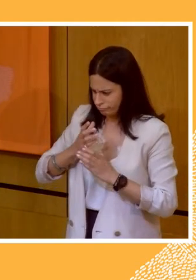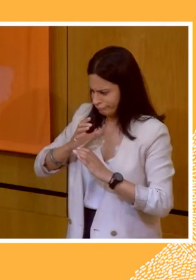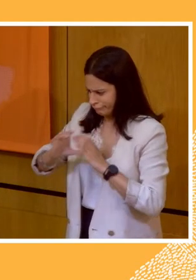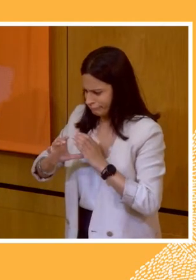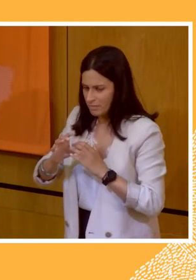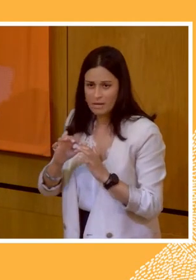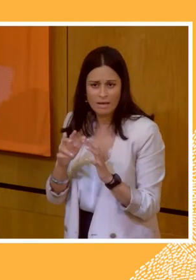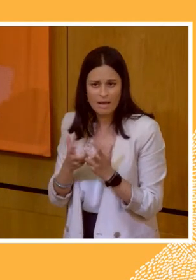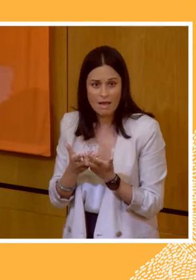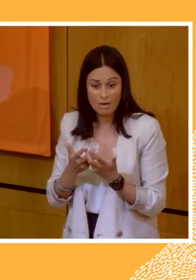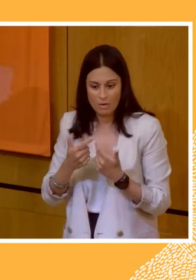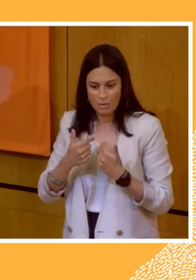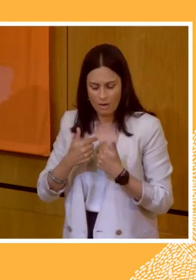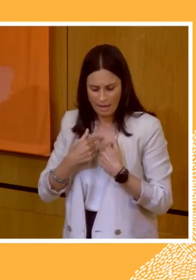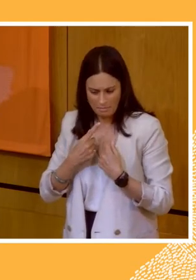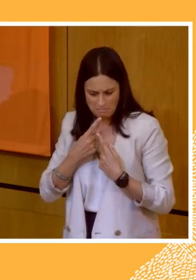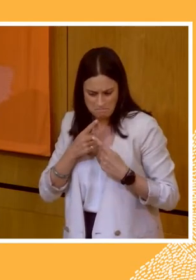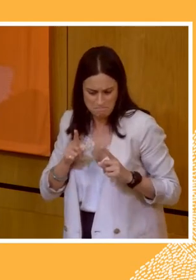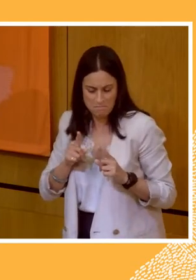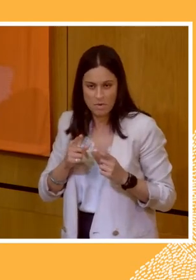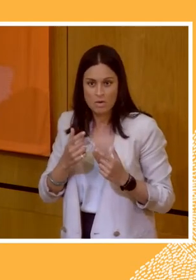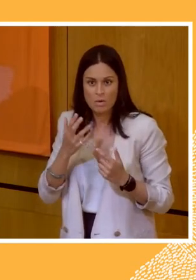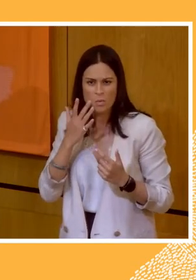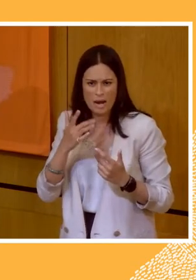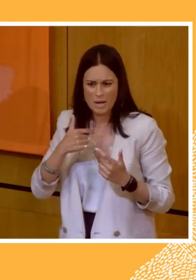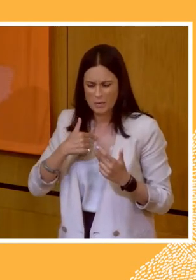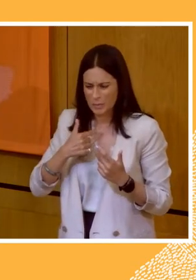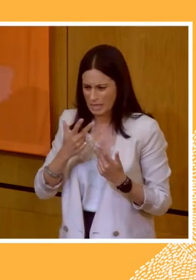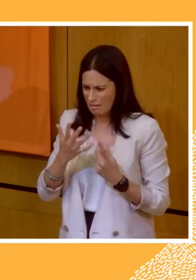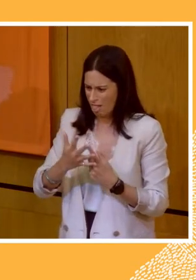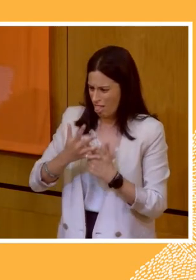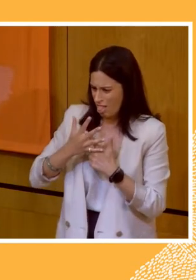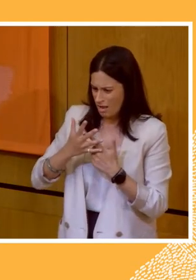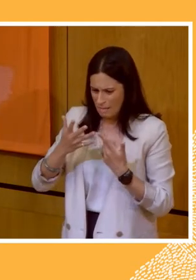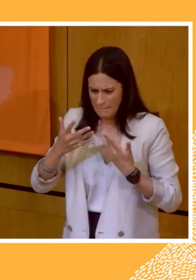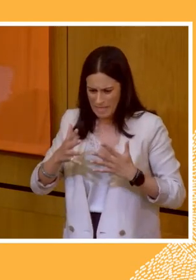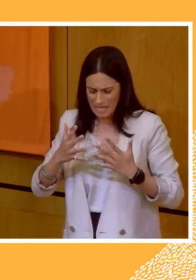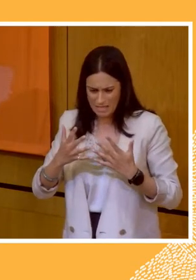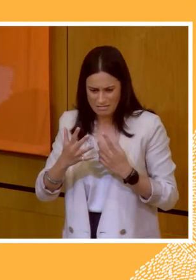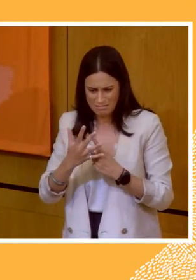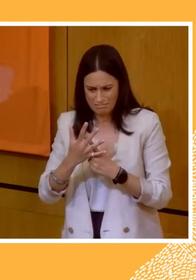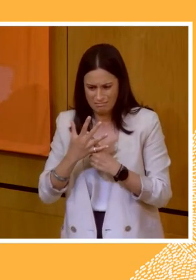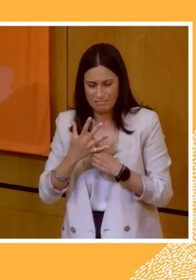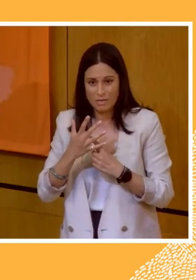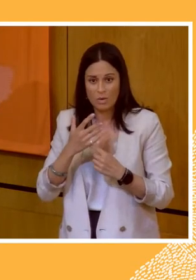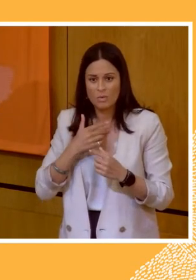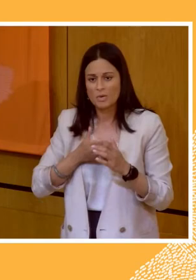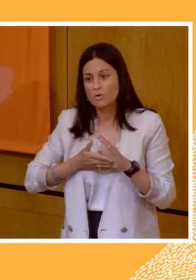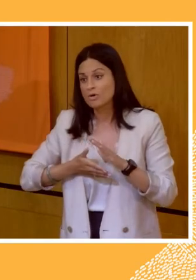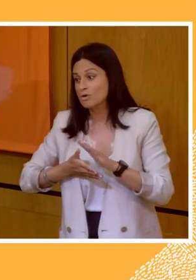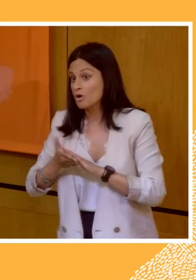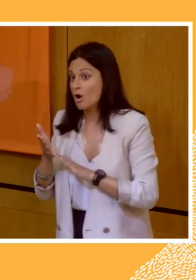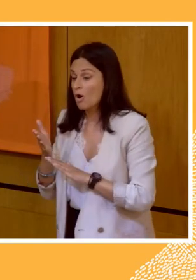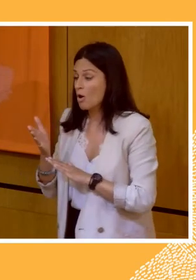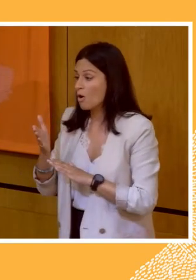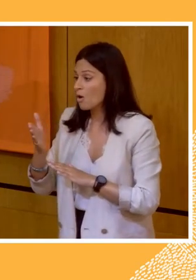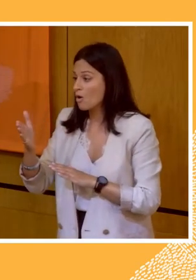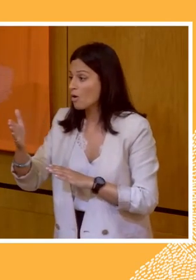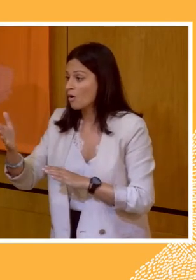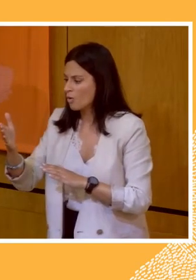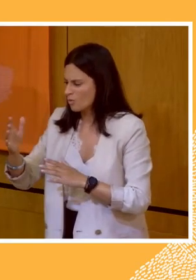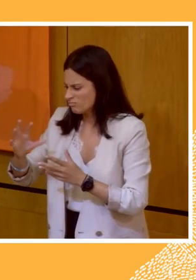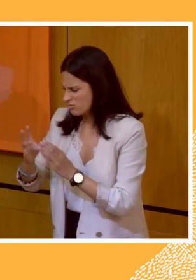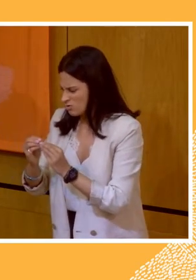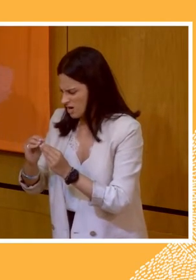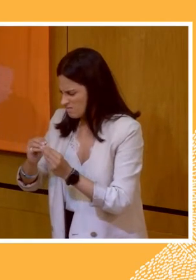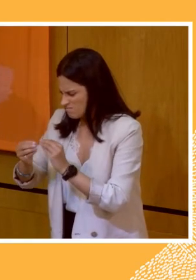communicate our message, like when we are discriminated against, we would go somewhere and then we immediately we compose